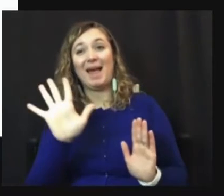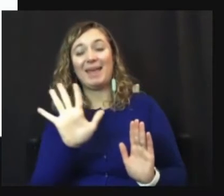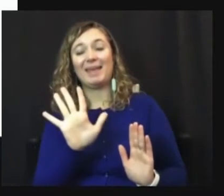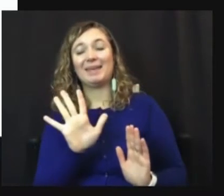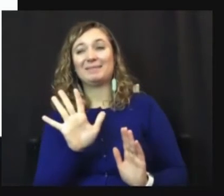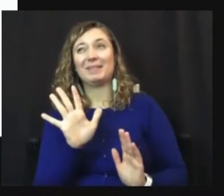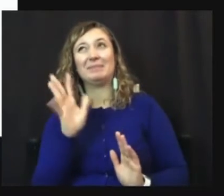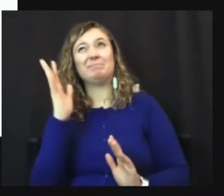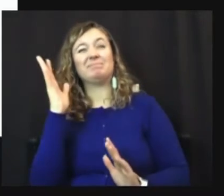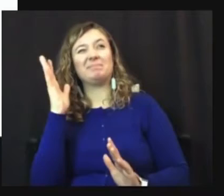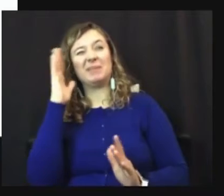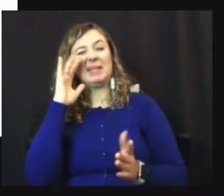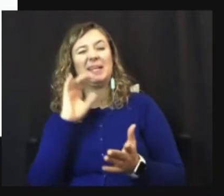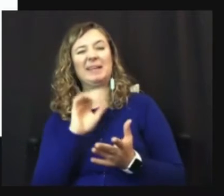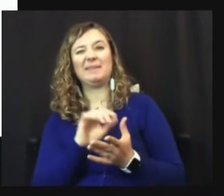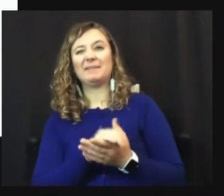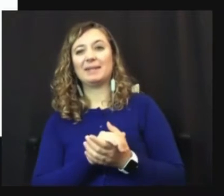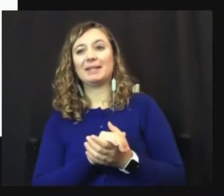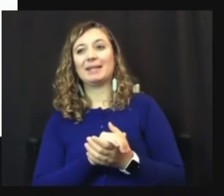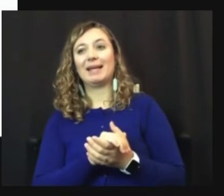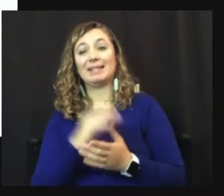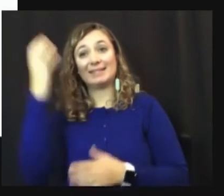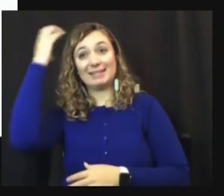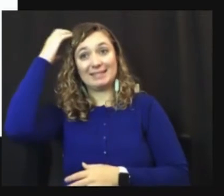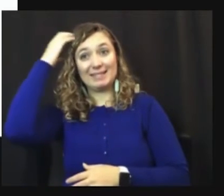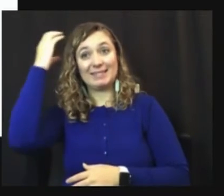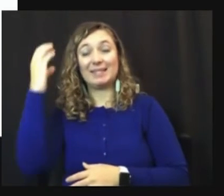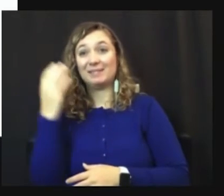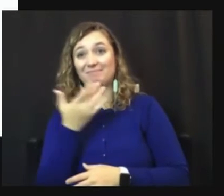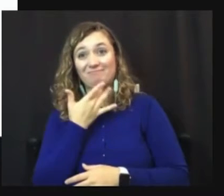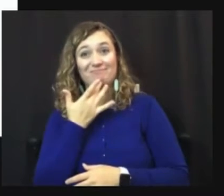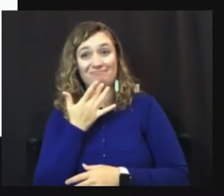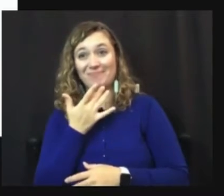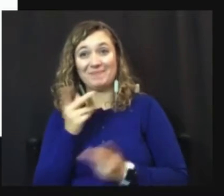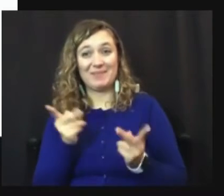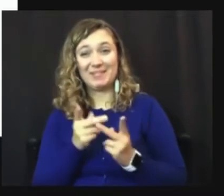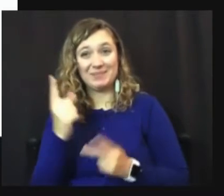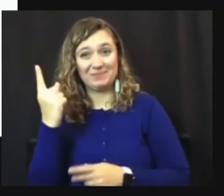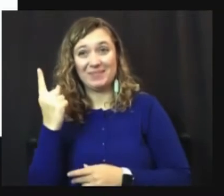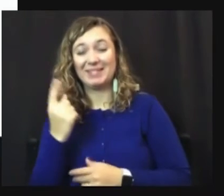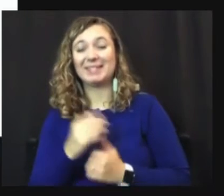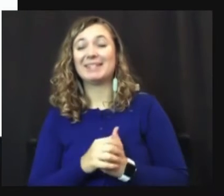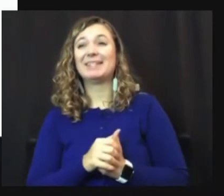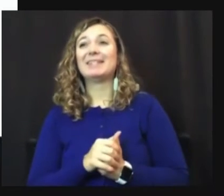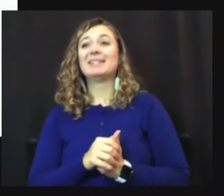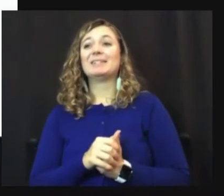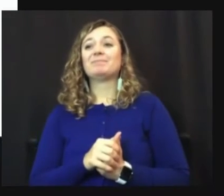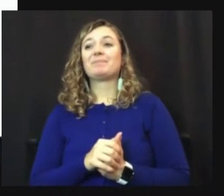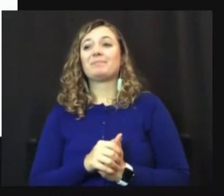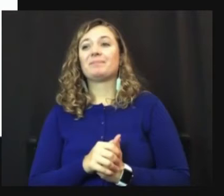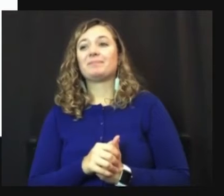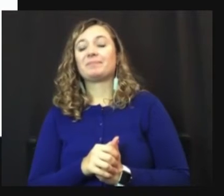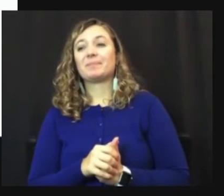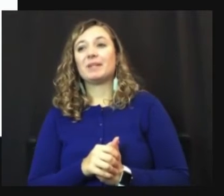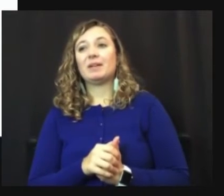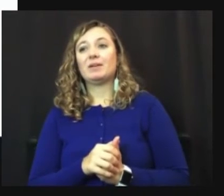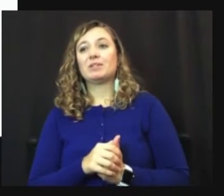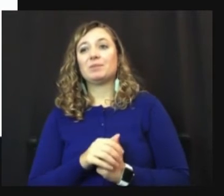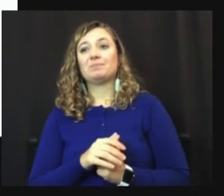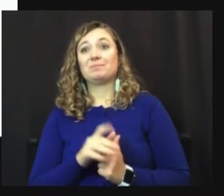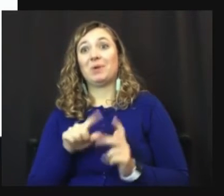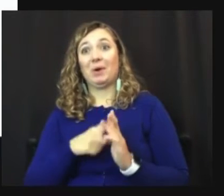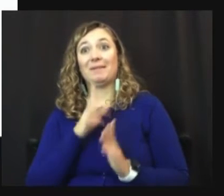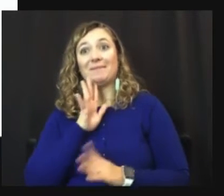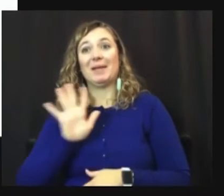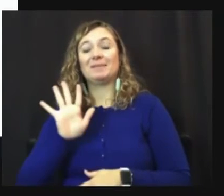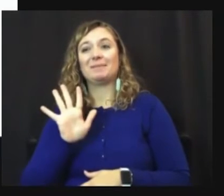believe. By the way, Disneyland is one of my favorite places in the world. And it began when I was 5. I also think I kind of still